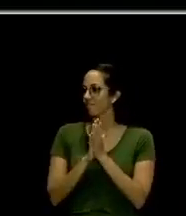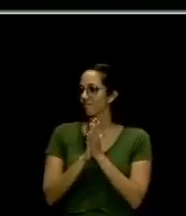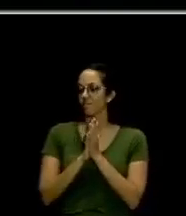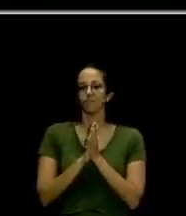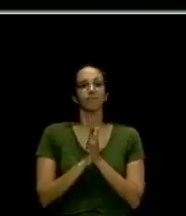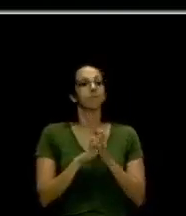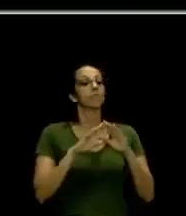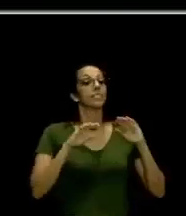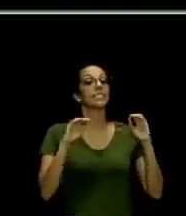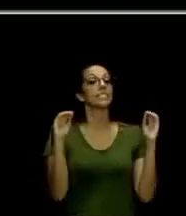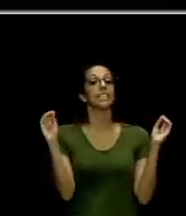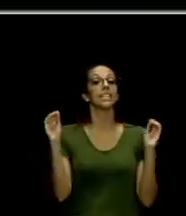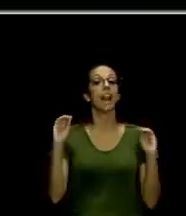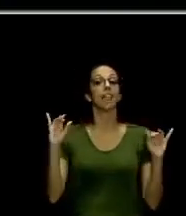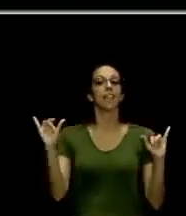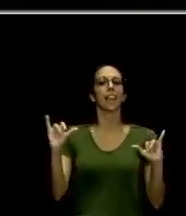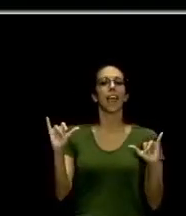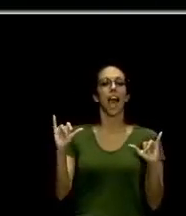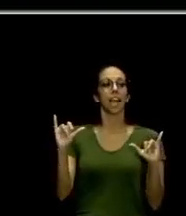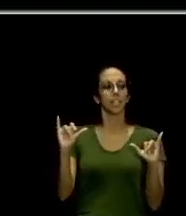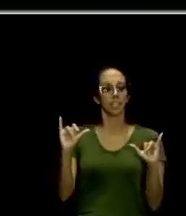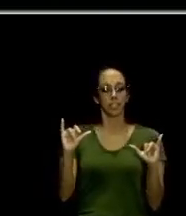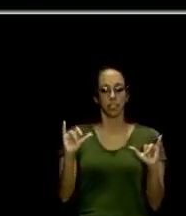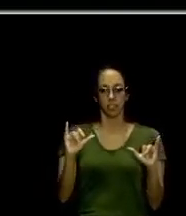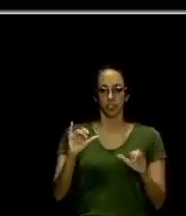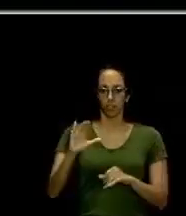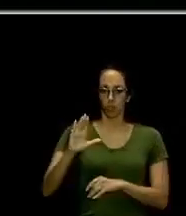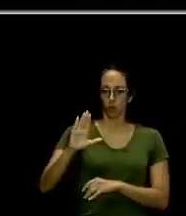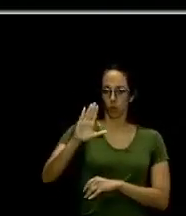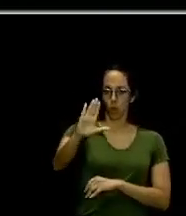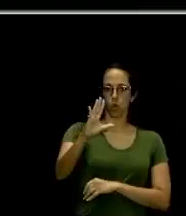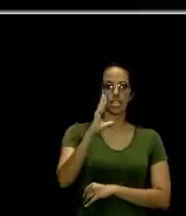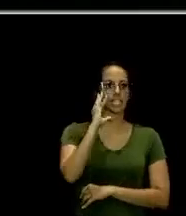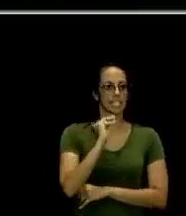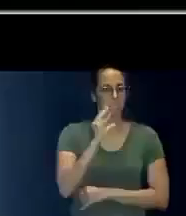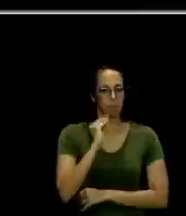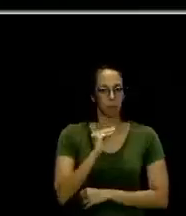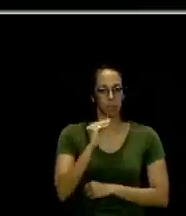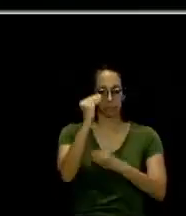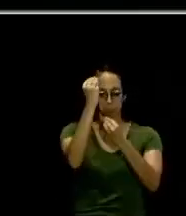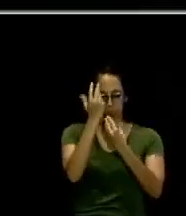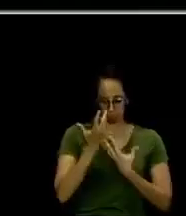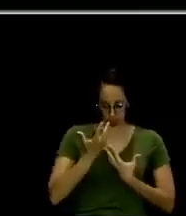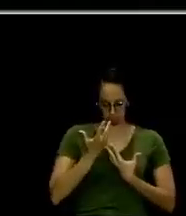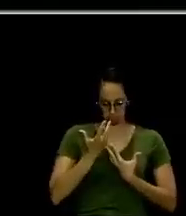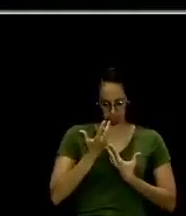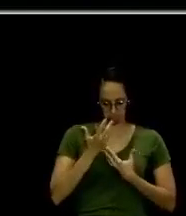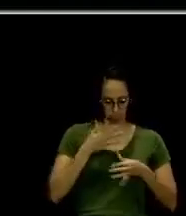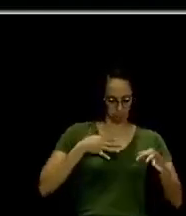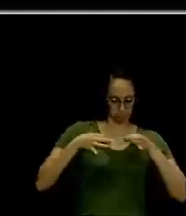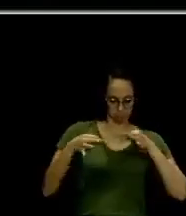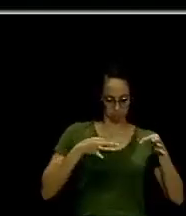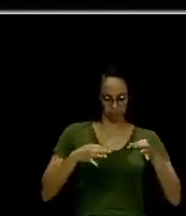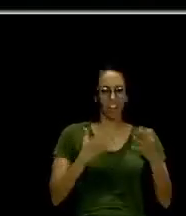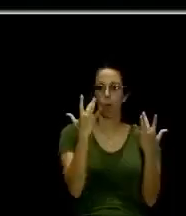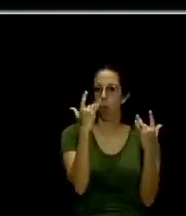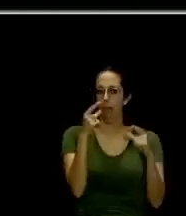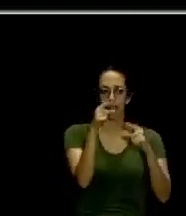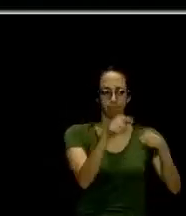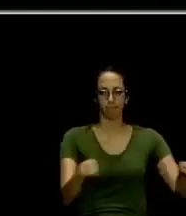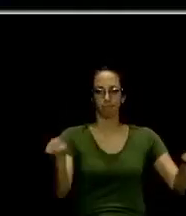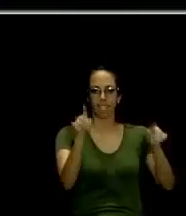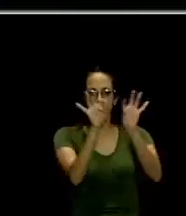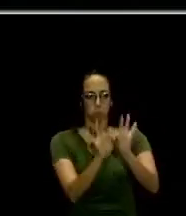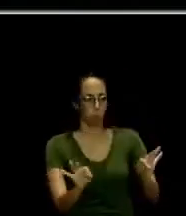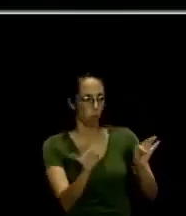There's nothing like taking your experiences, and this is why each of you are so valuable and why it's so important